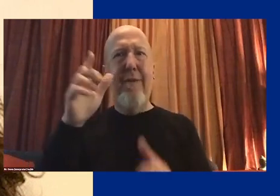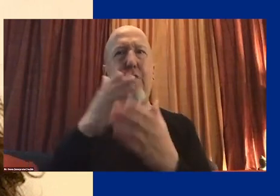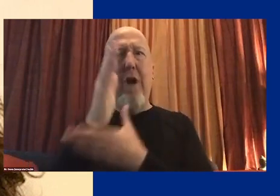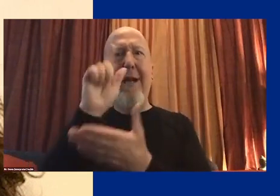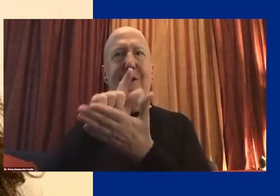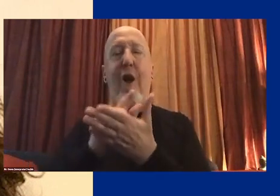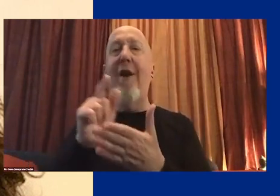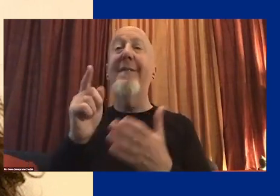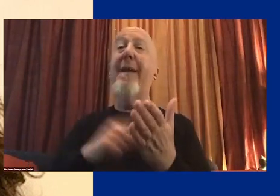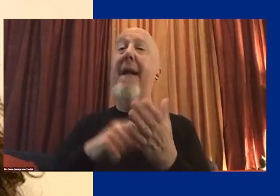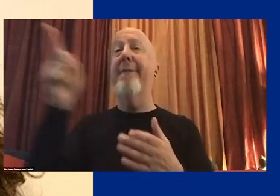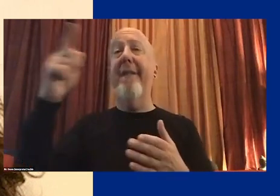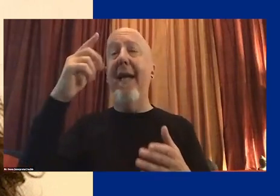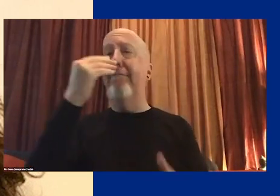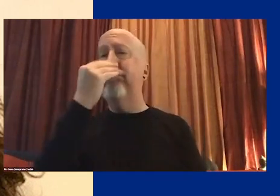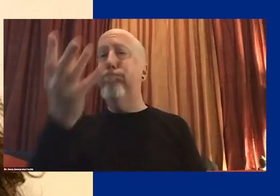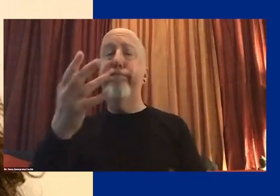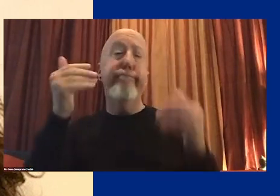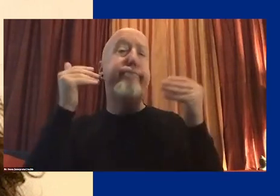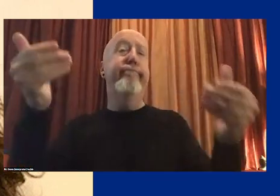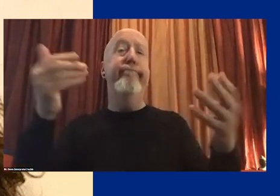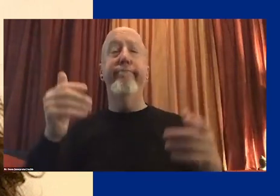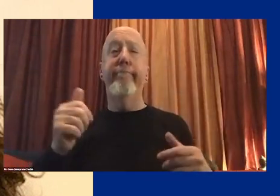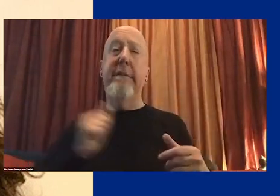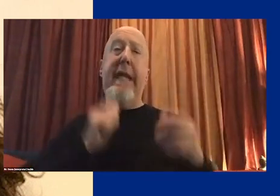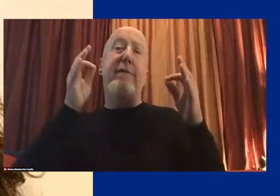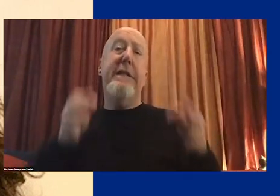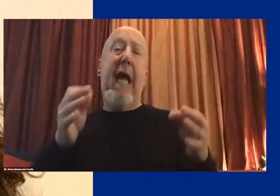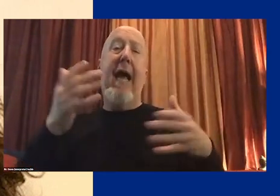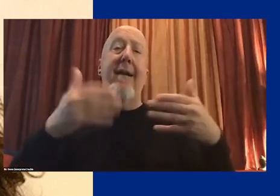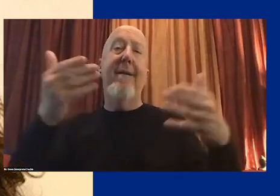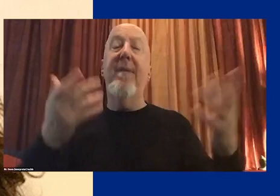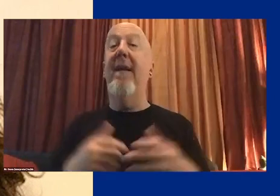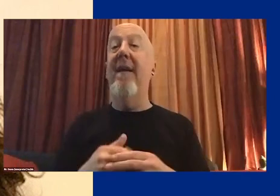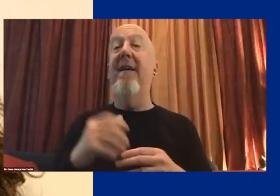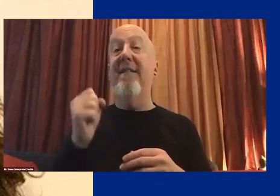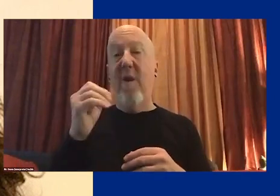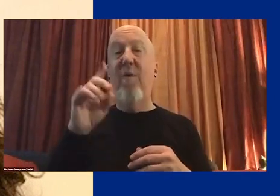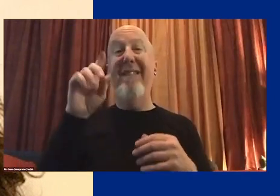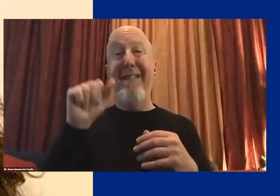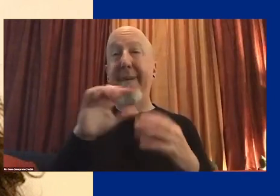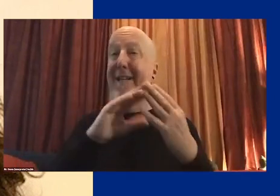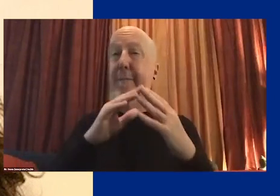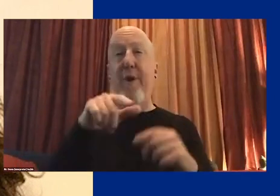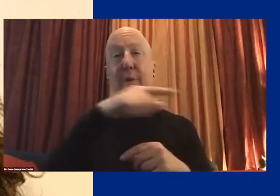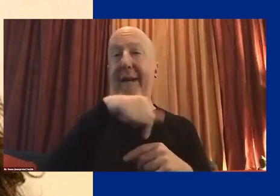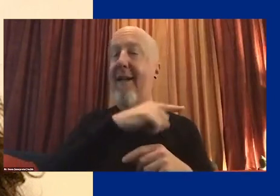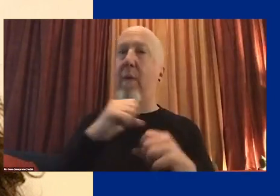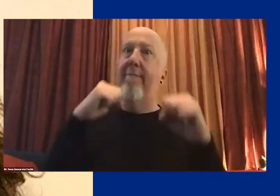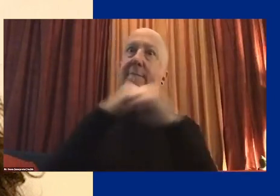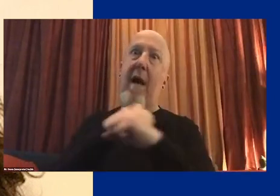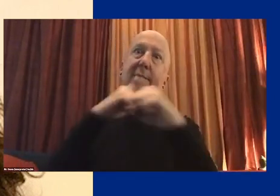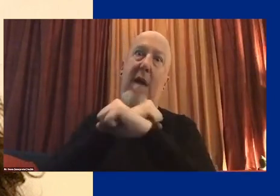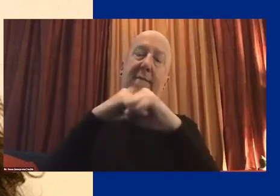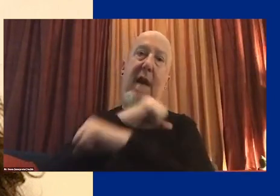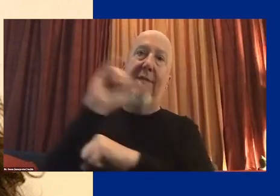are not. And so the disability community has been fighting these policies by